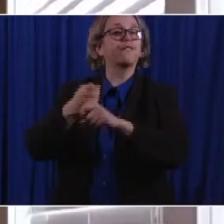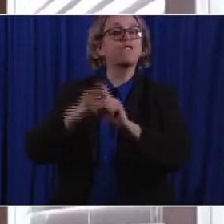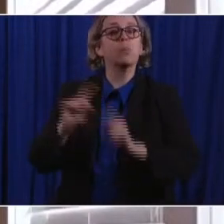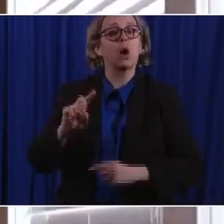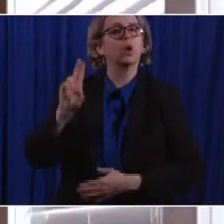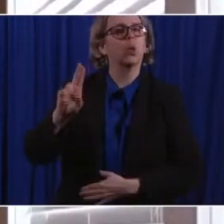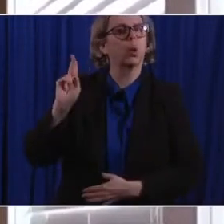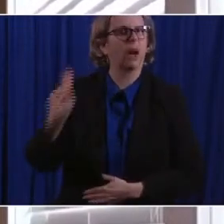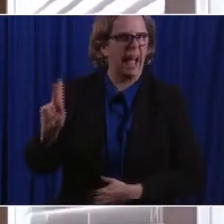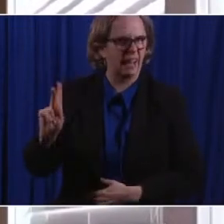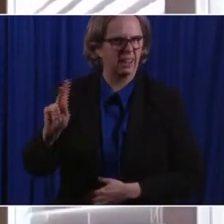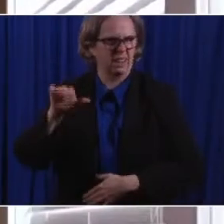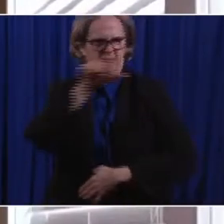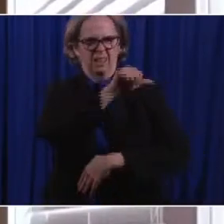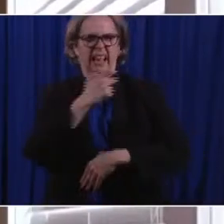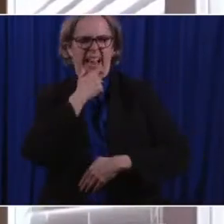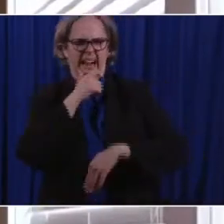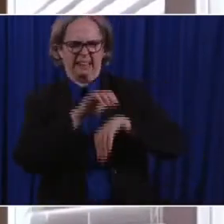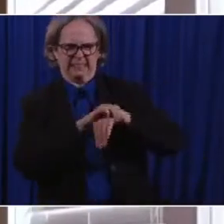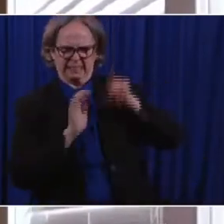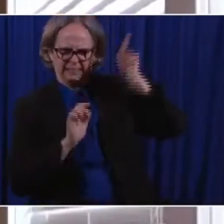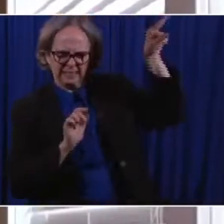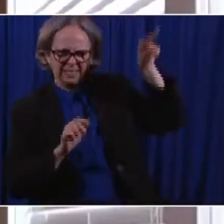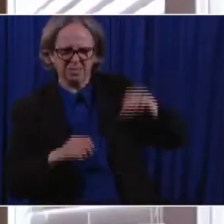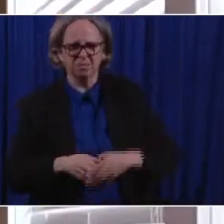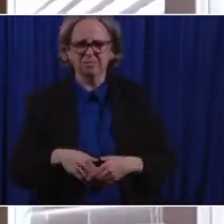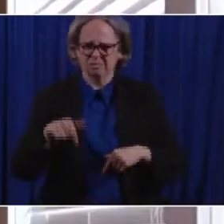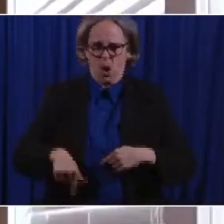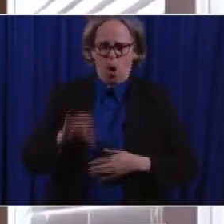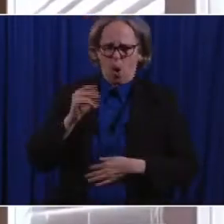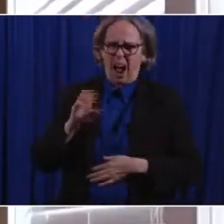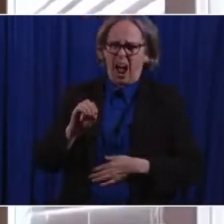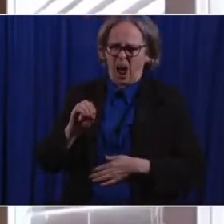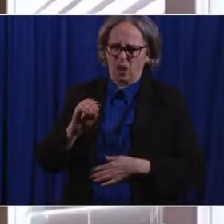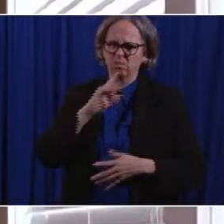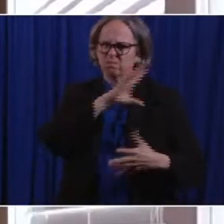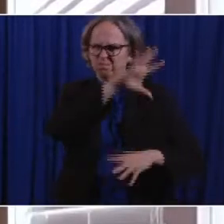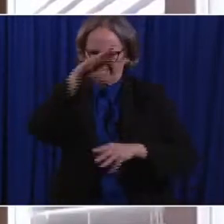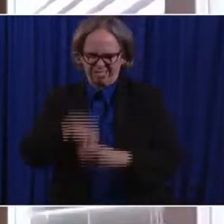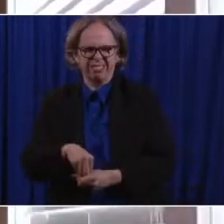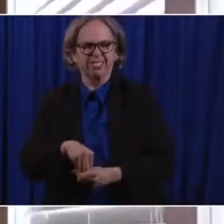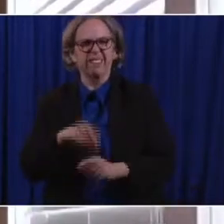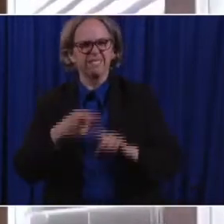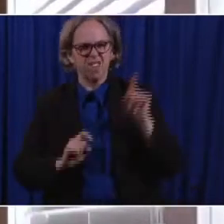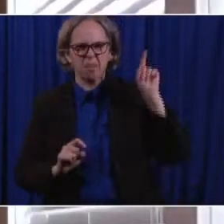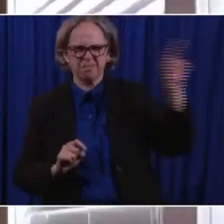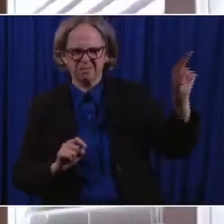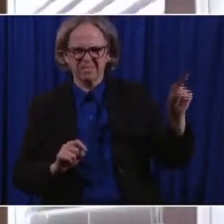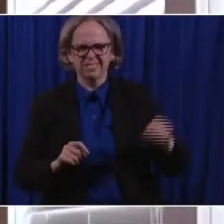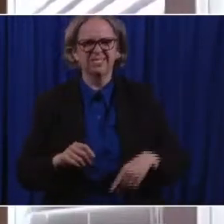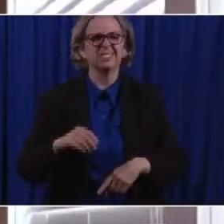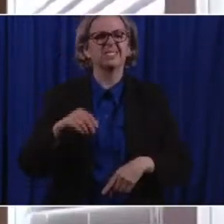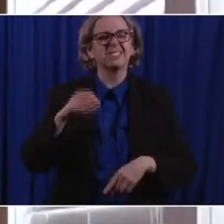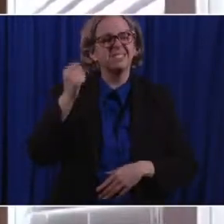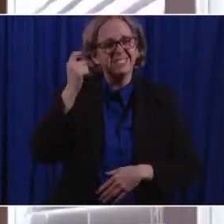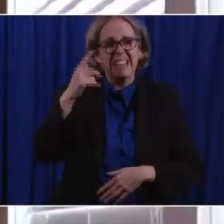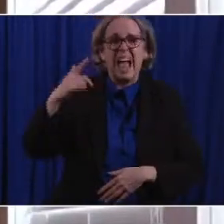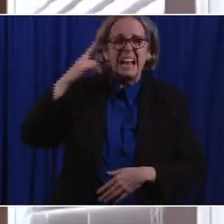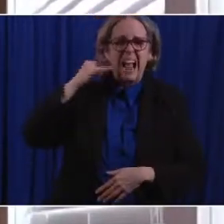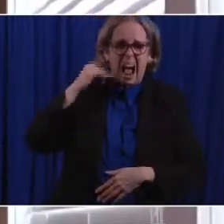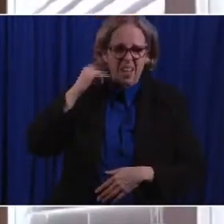to rise, especially B117 and the two California variants, B1427